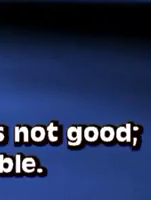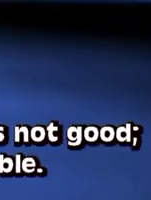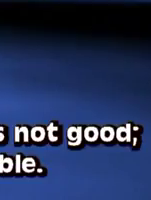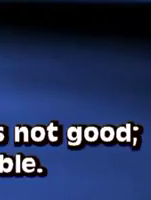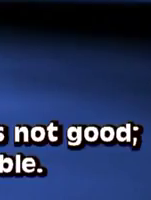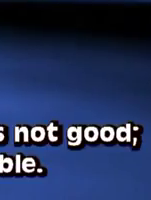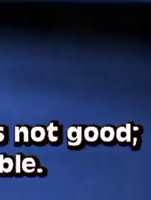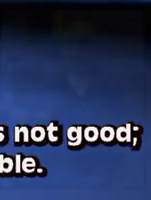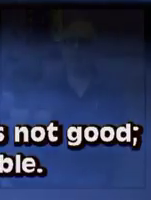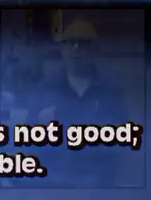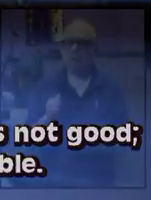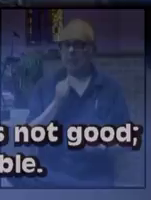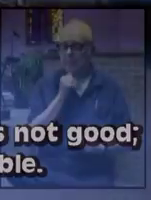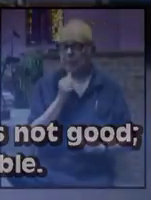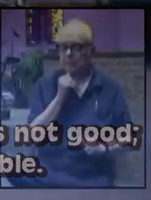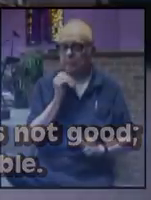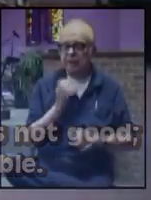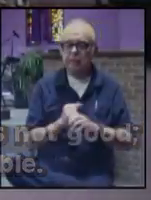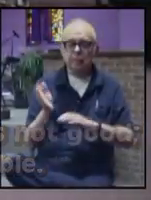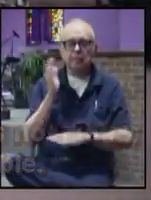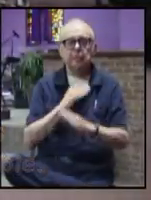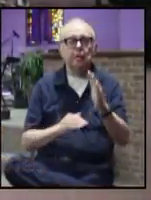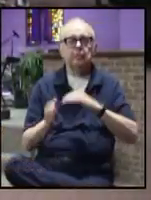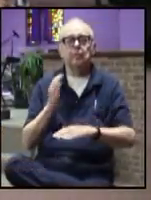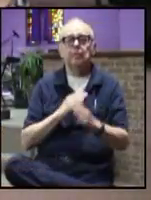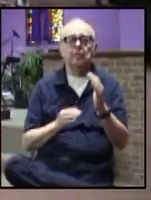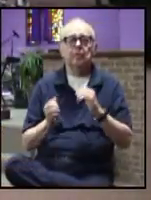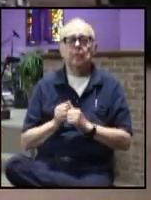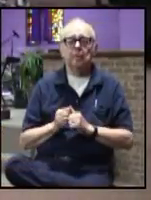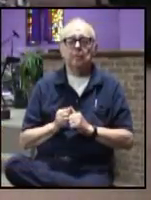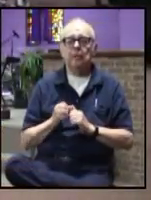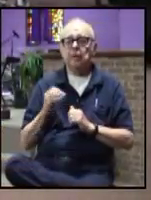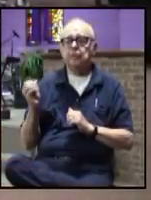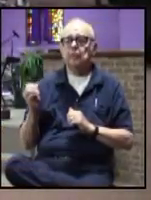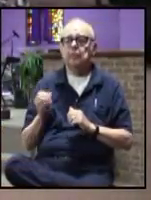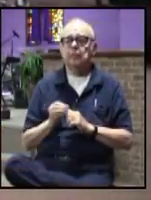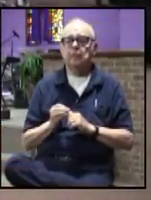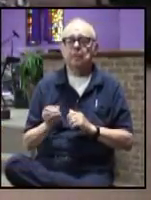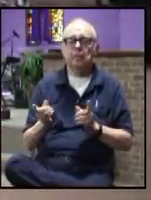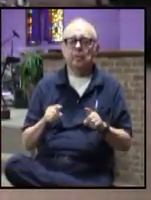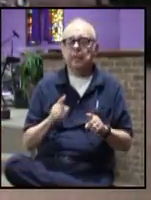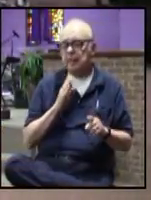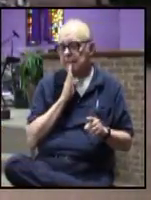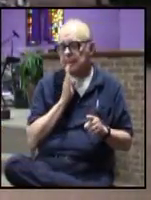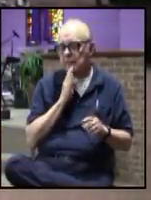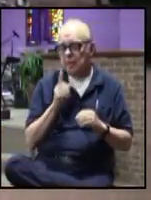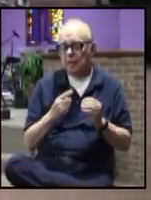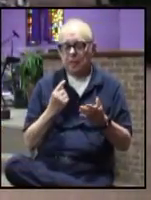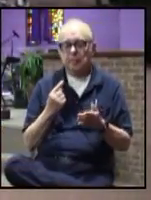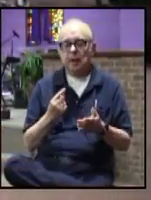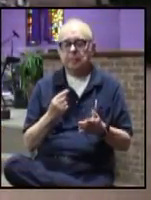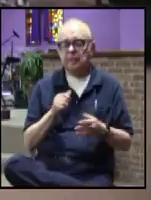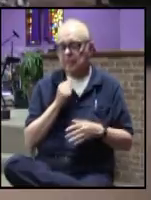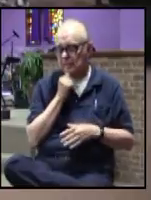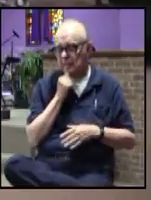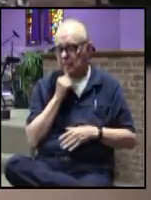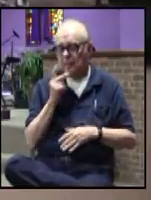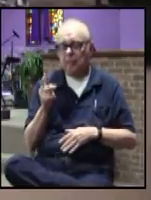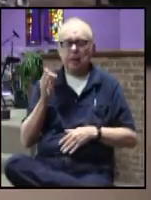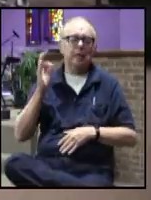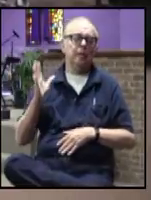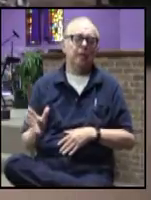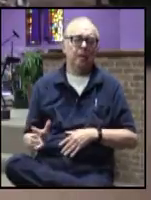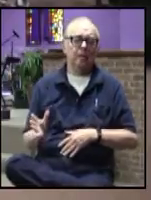Impatience will get you into trouble. So, if we're going to talk about patience, then, okay,